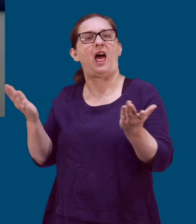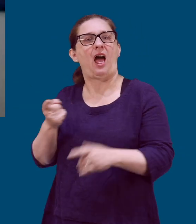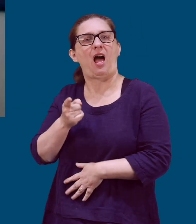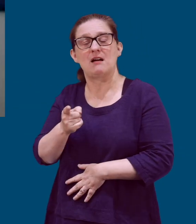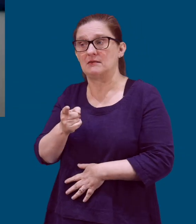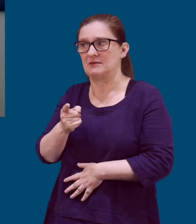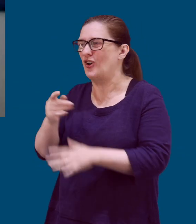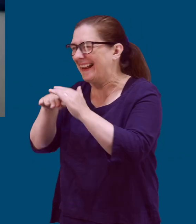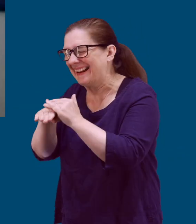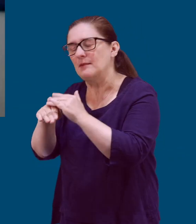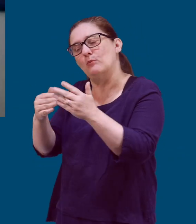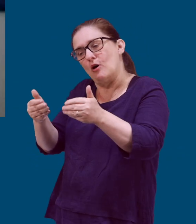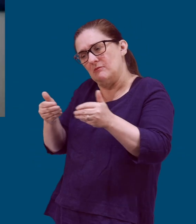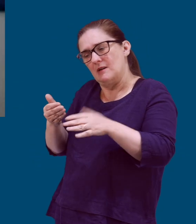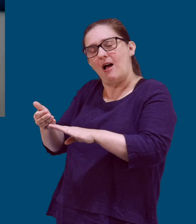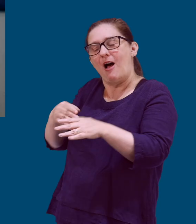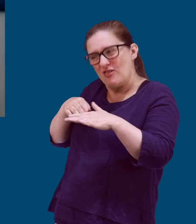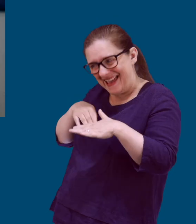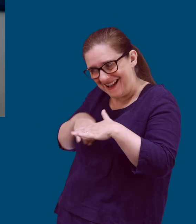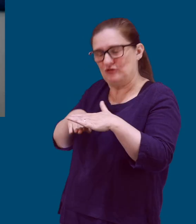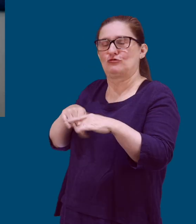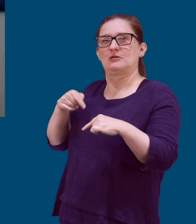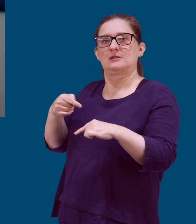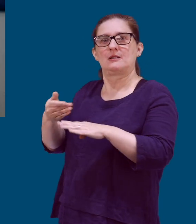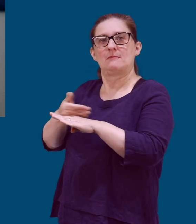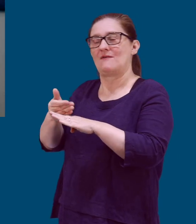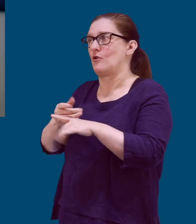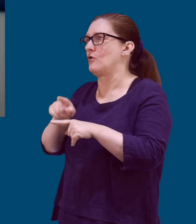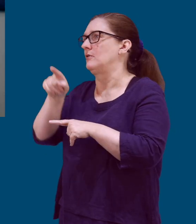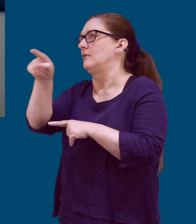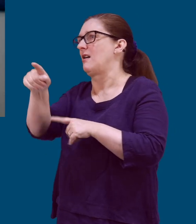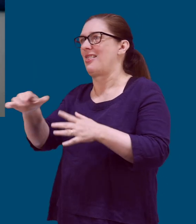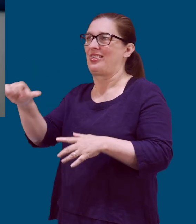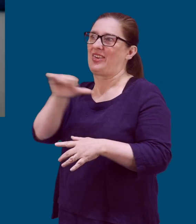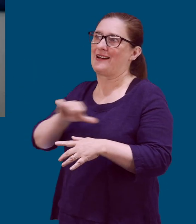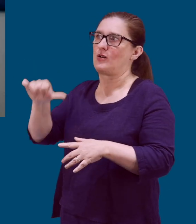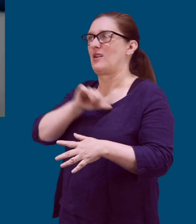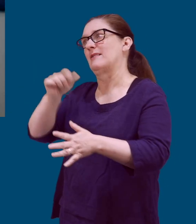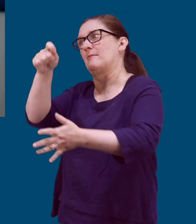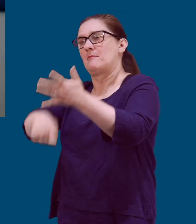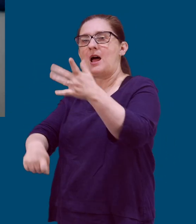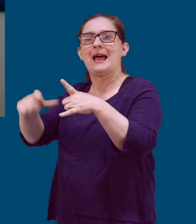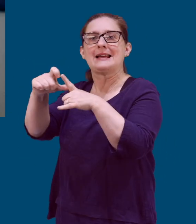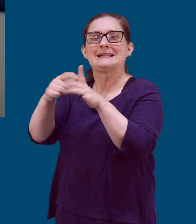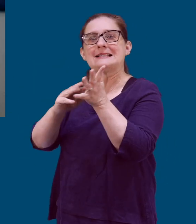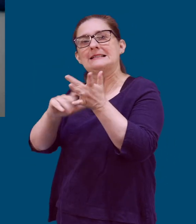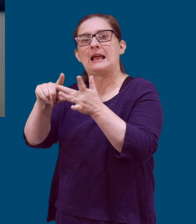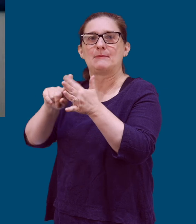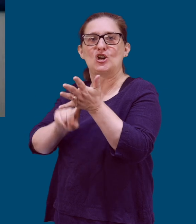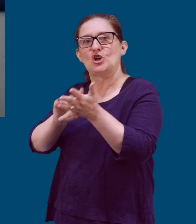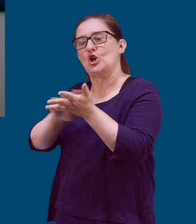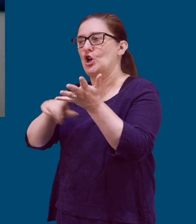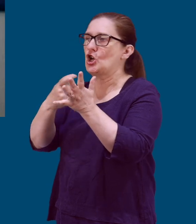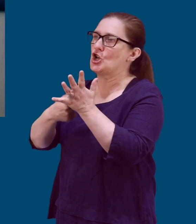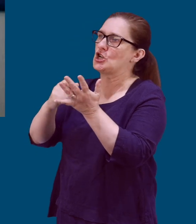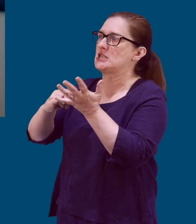the entrance, for people to pass on their way to spend hundreds of thousands on a Damien Hirst. It feels a bit like being